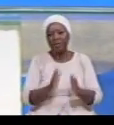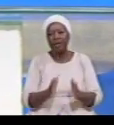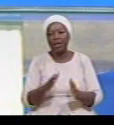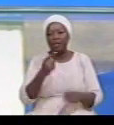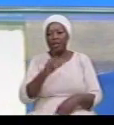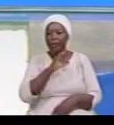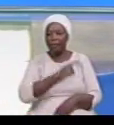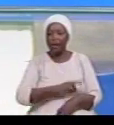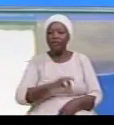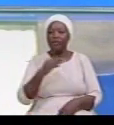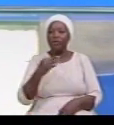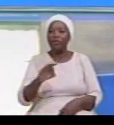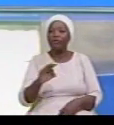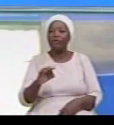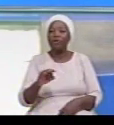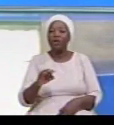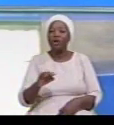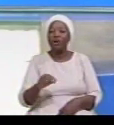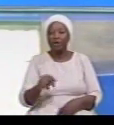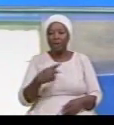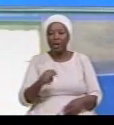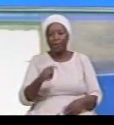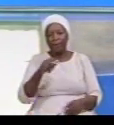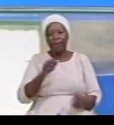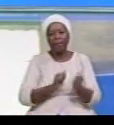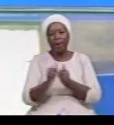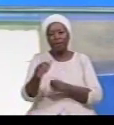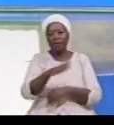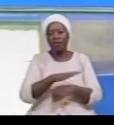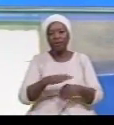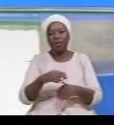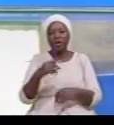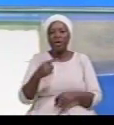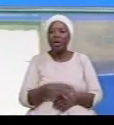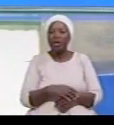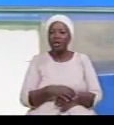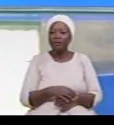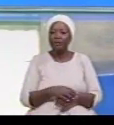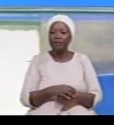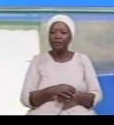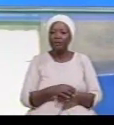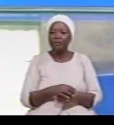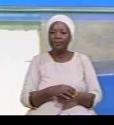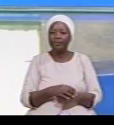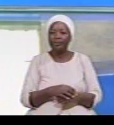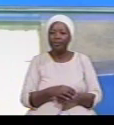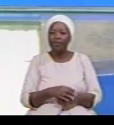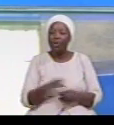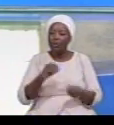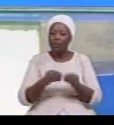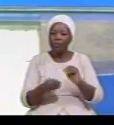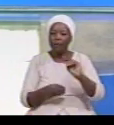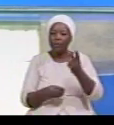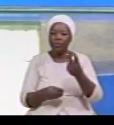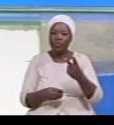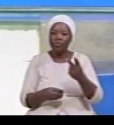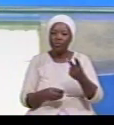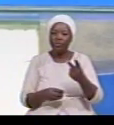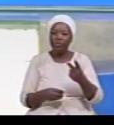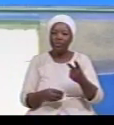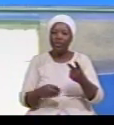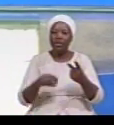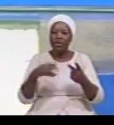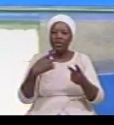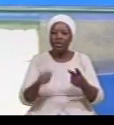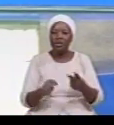The Passover benefits for every believer. Number two, the